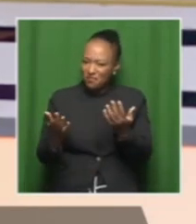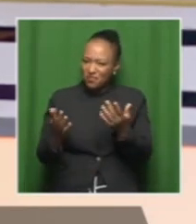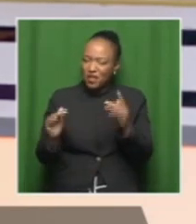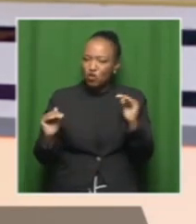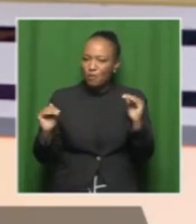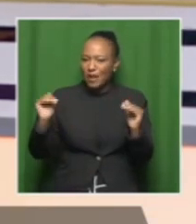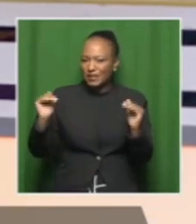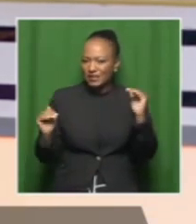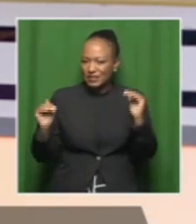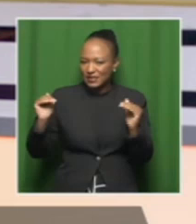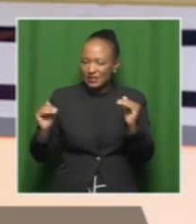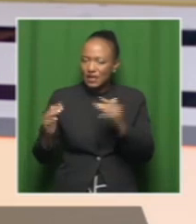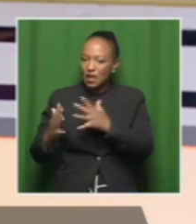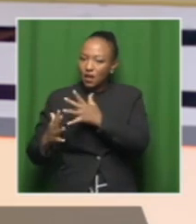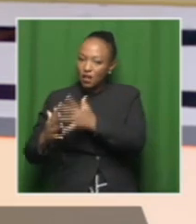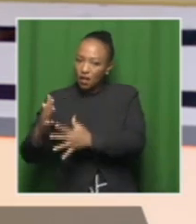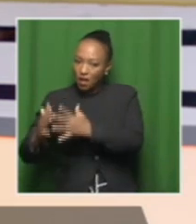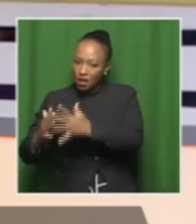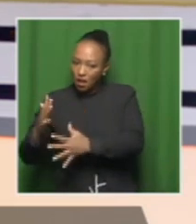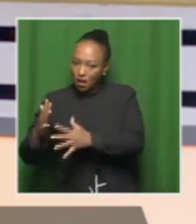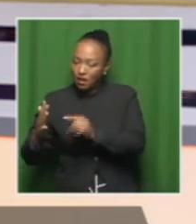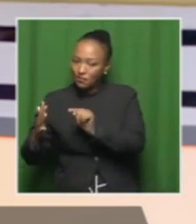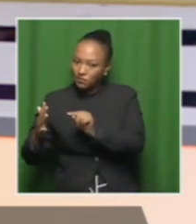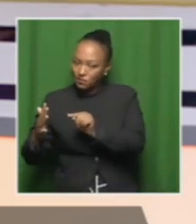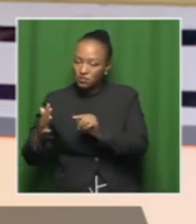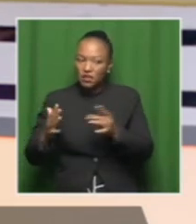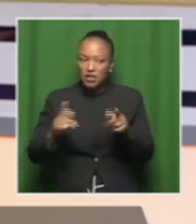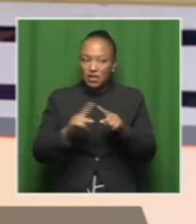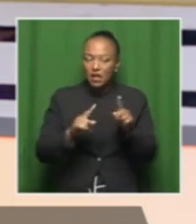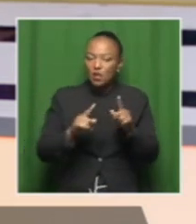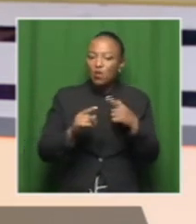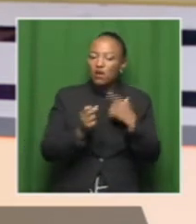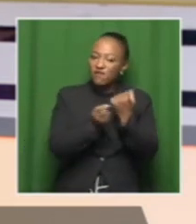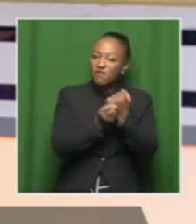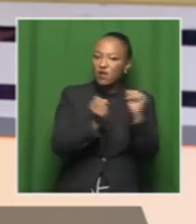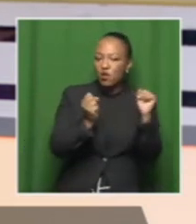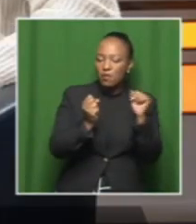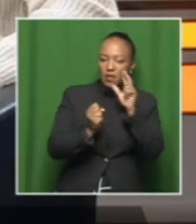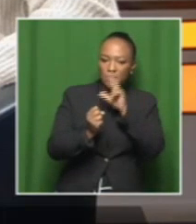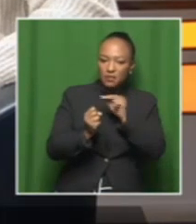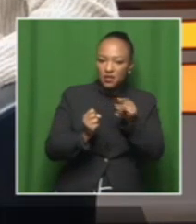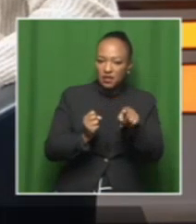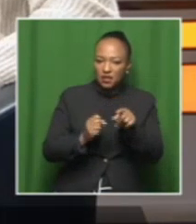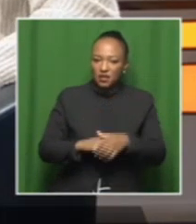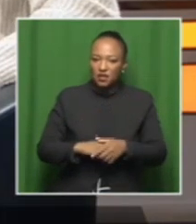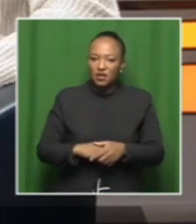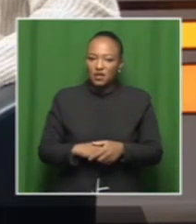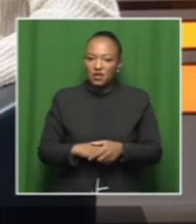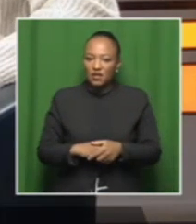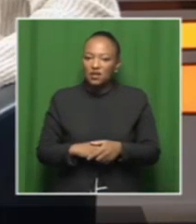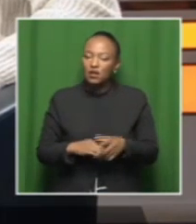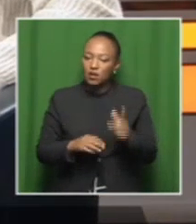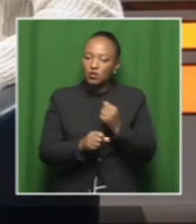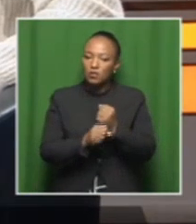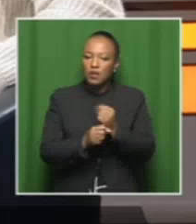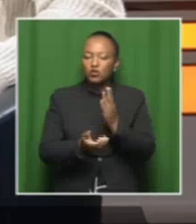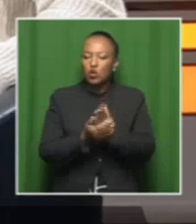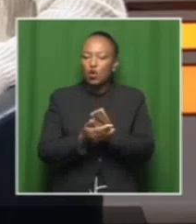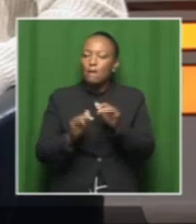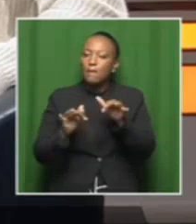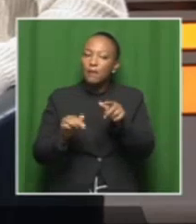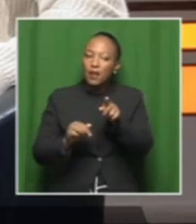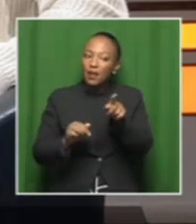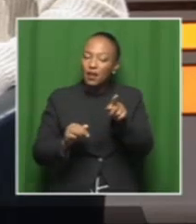balance comedy with freedom of speech How do you balance? and making sure that you don't hurt people?